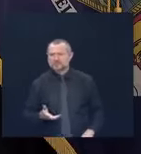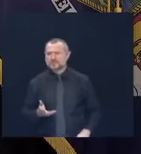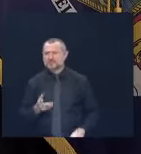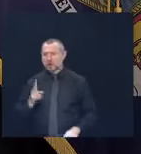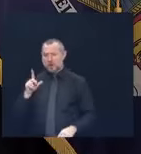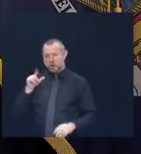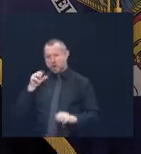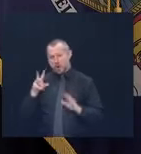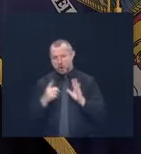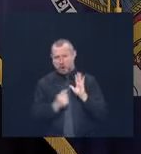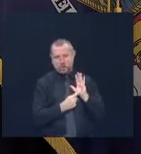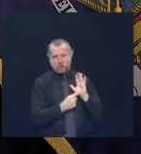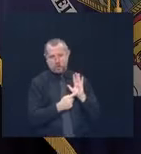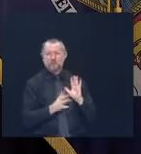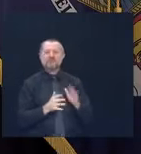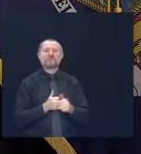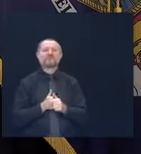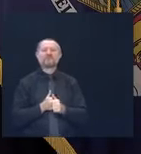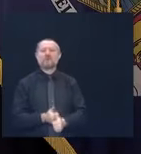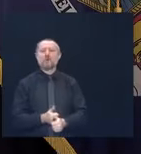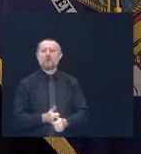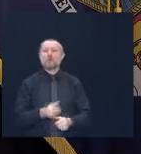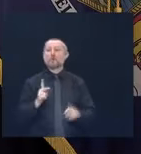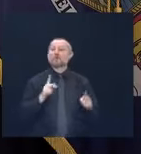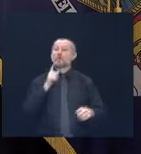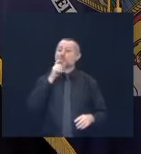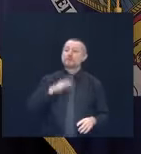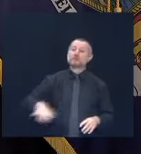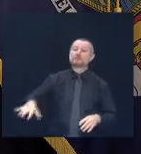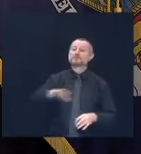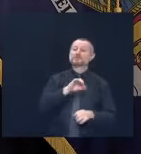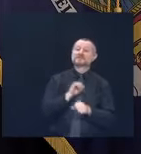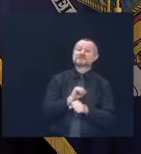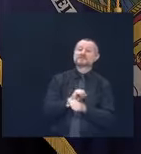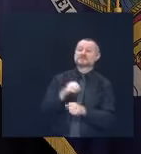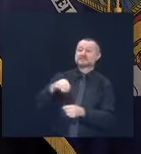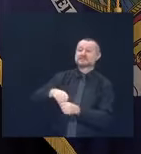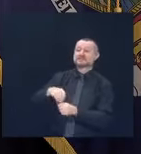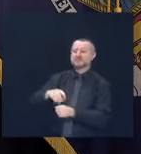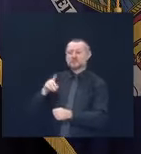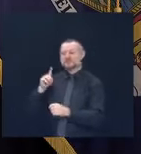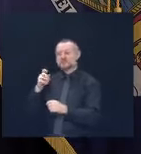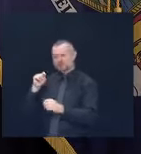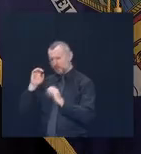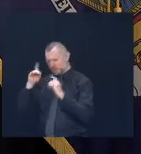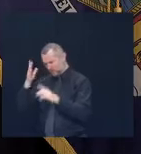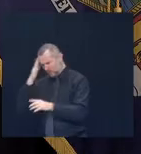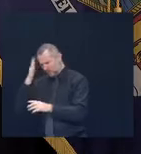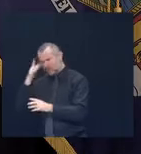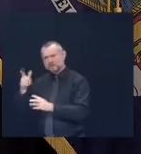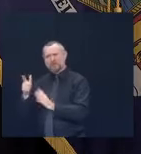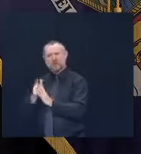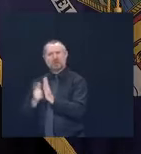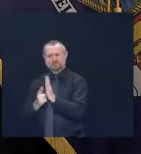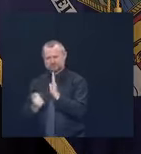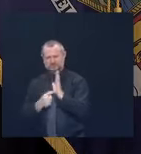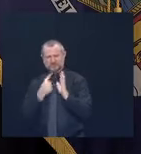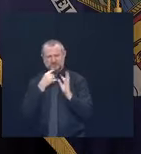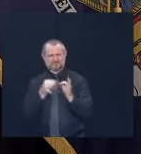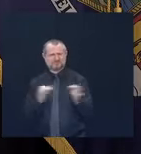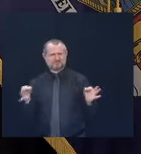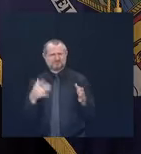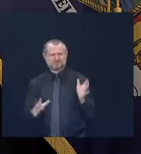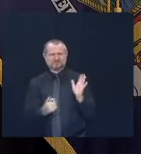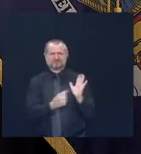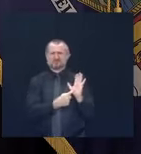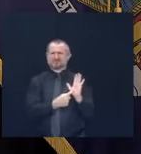Mr. Mulgrew knows the law. And the law is the law. And by the way, we just did